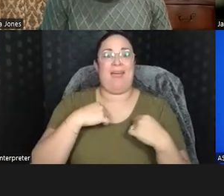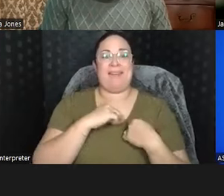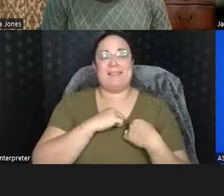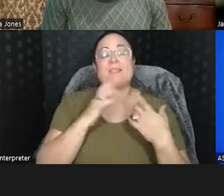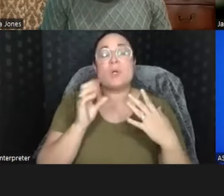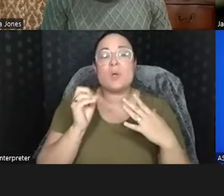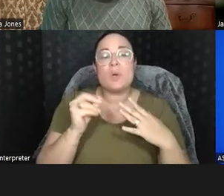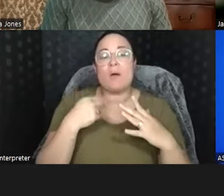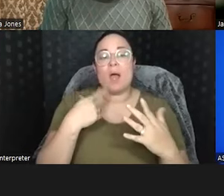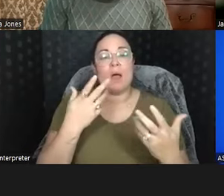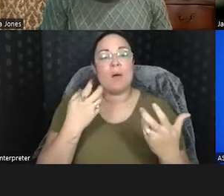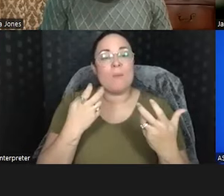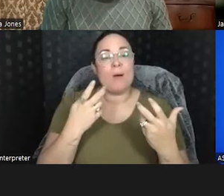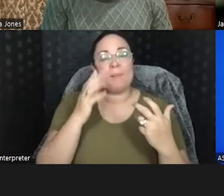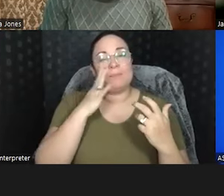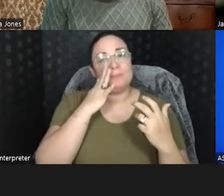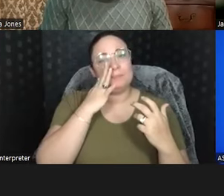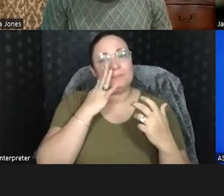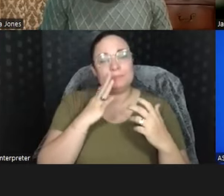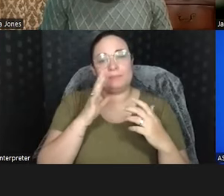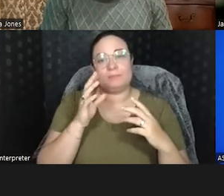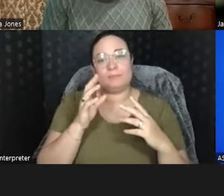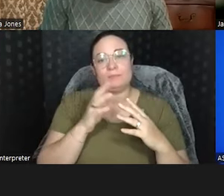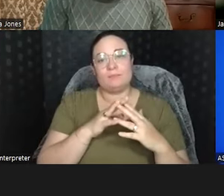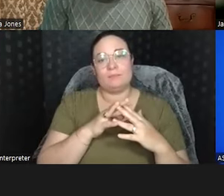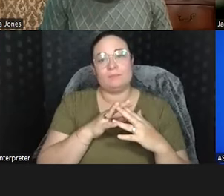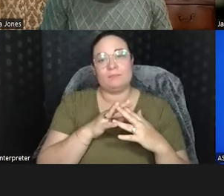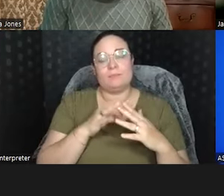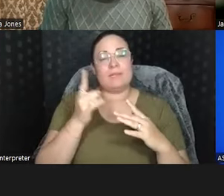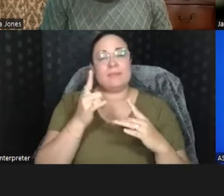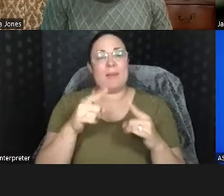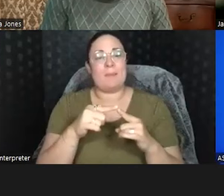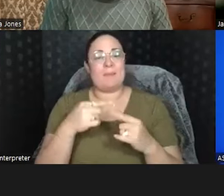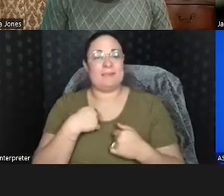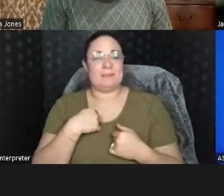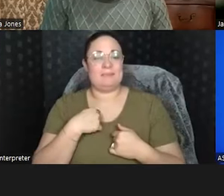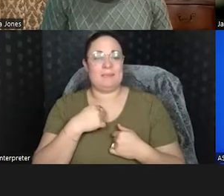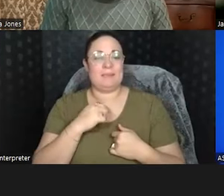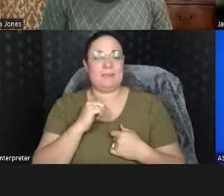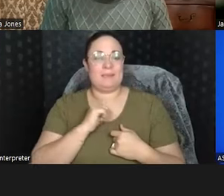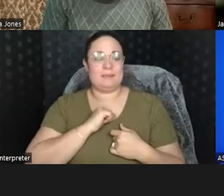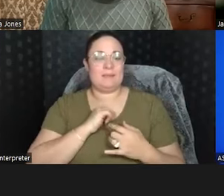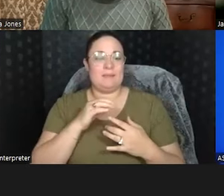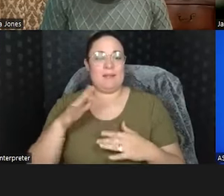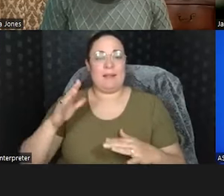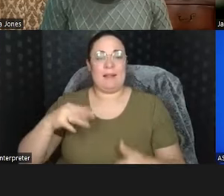also, this a personal, something that happened to me personally in the late